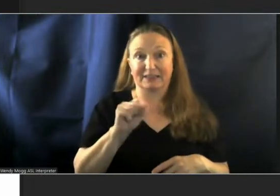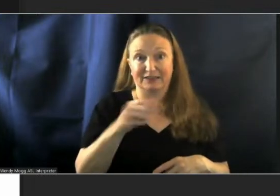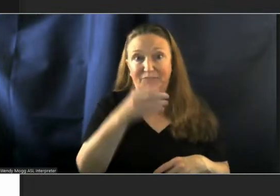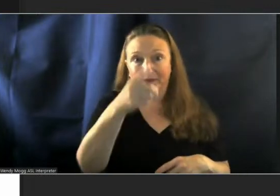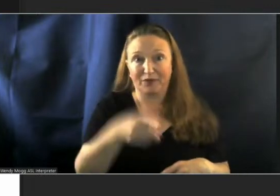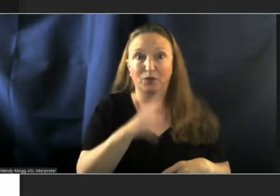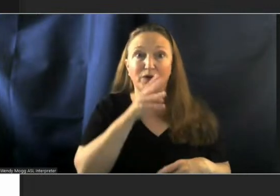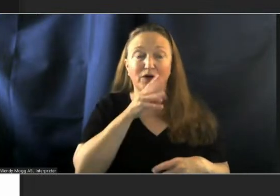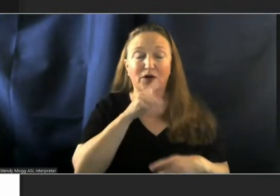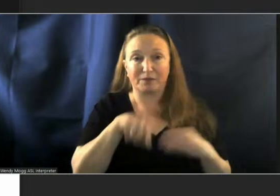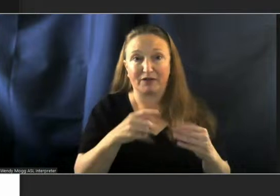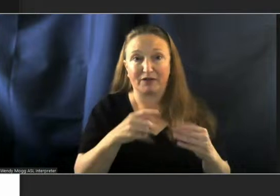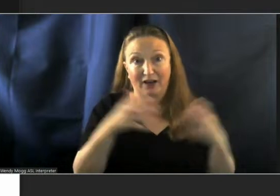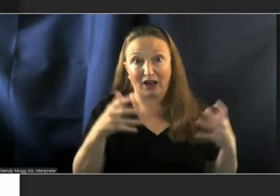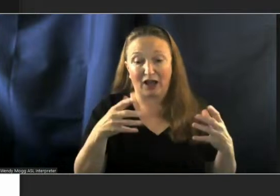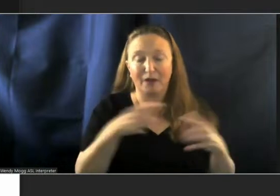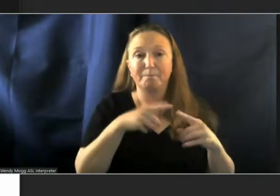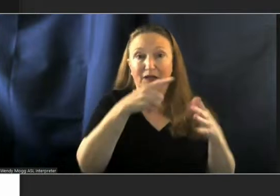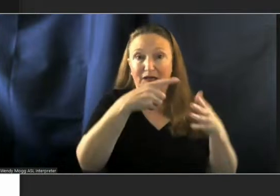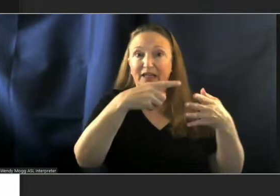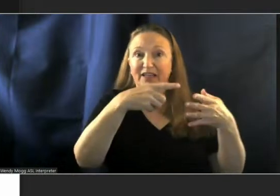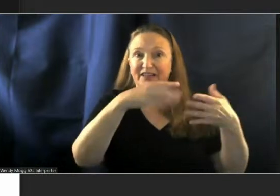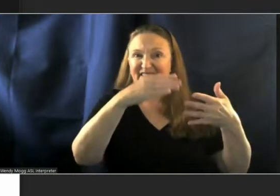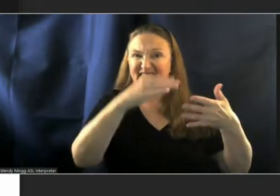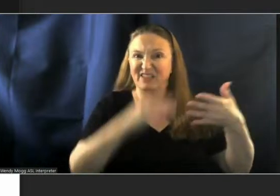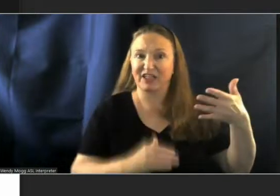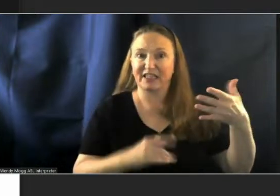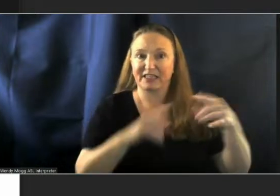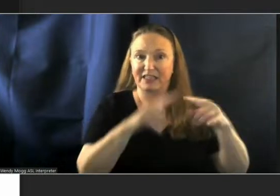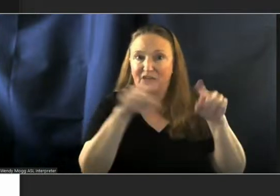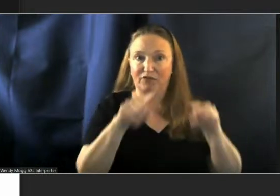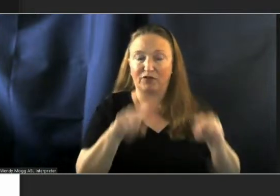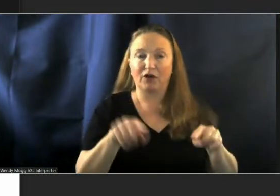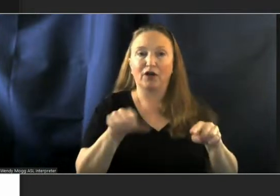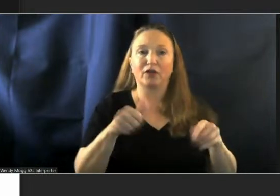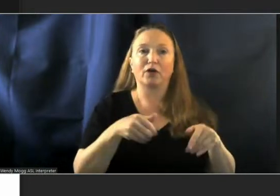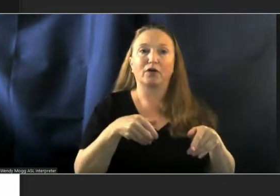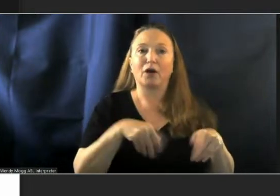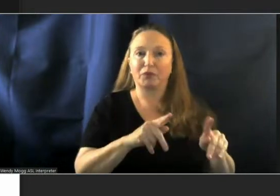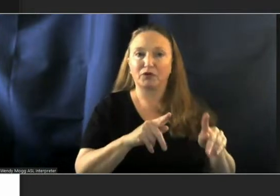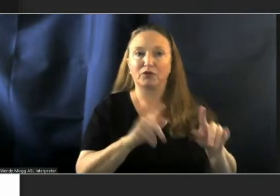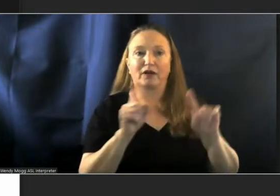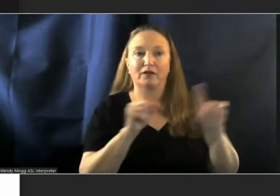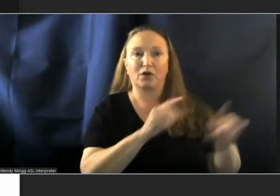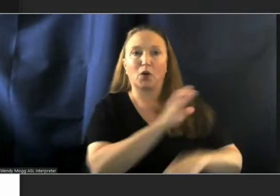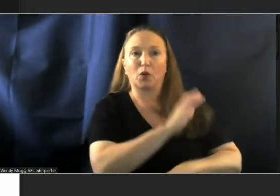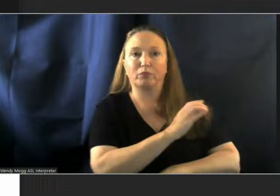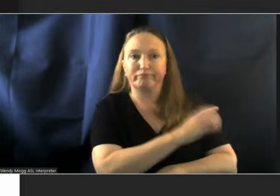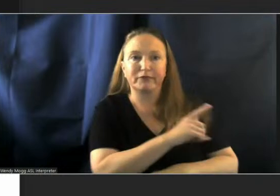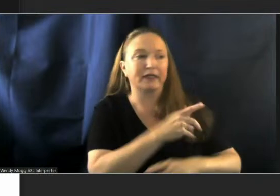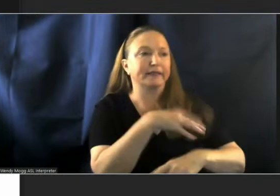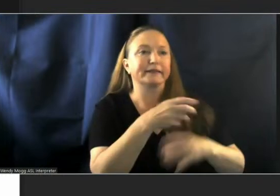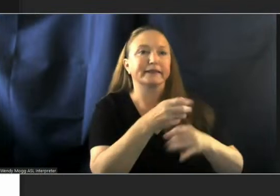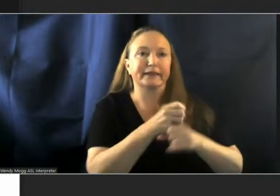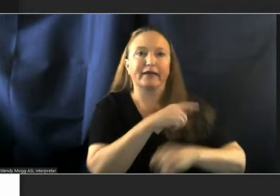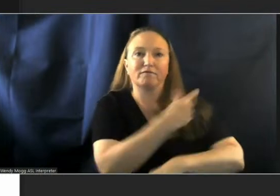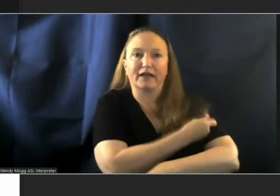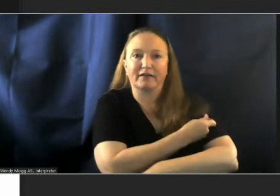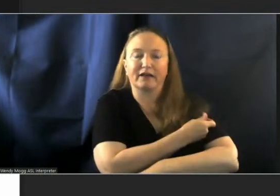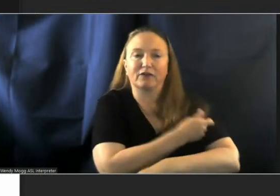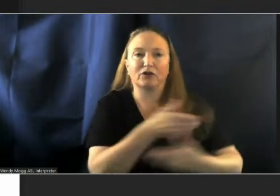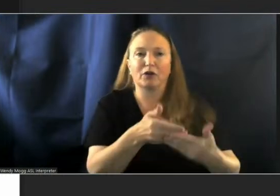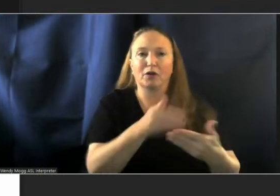here's some upcoming vaccine clinics before we hand it to Dr. Doohan to talk about the new Delta